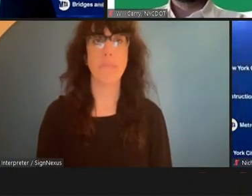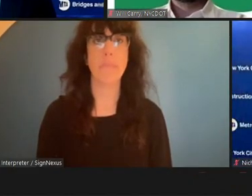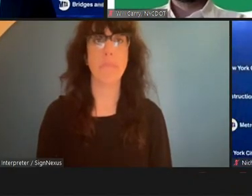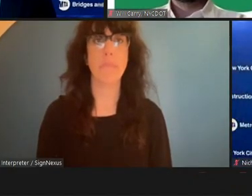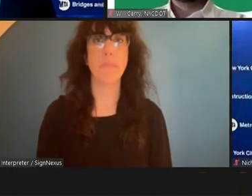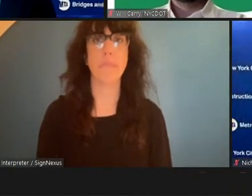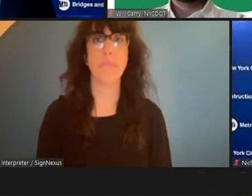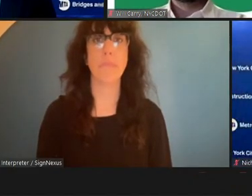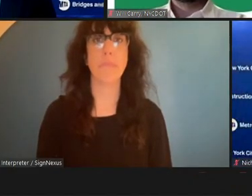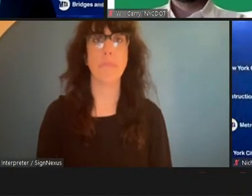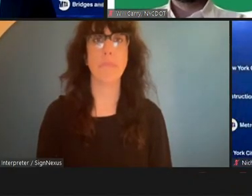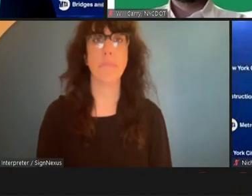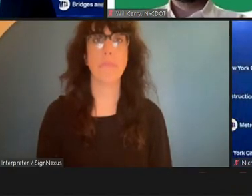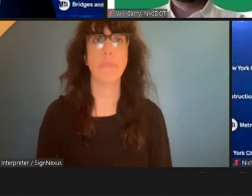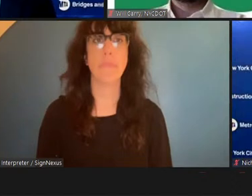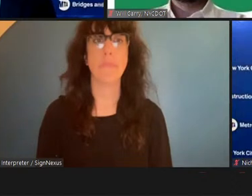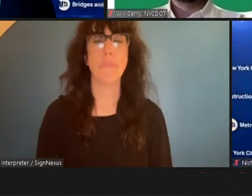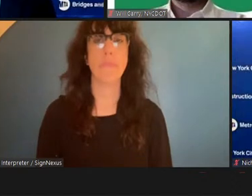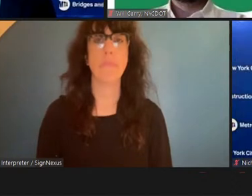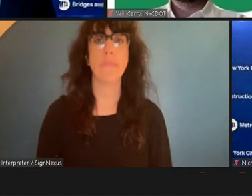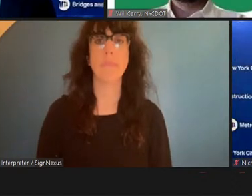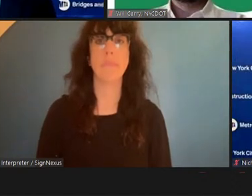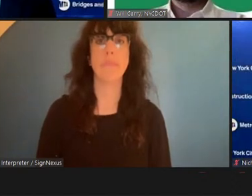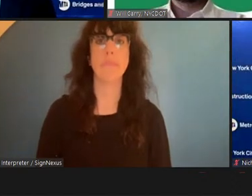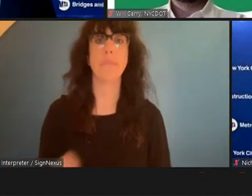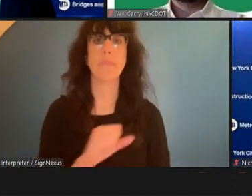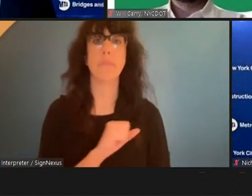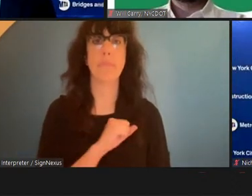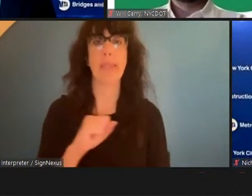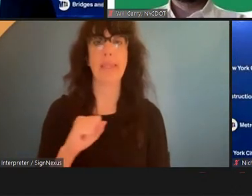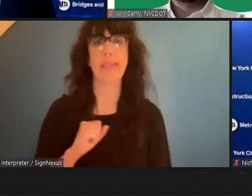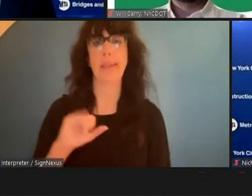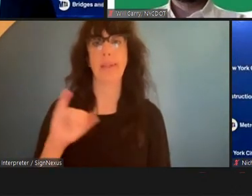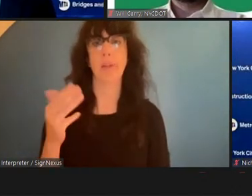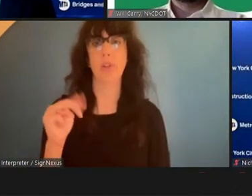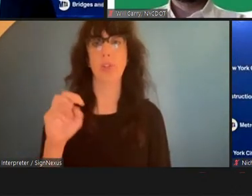our next speaker is senator james scoopus